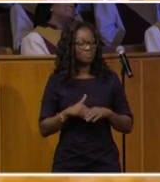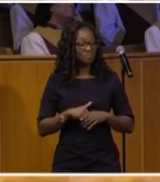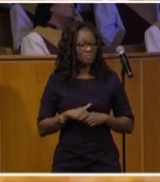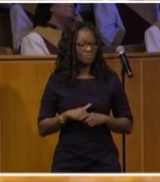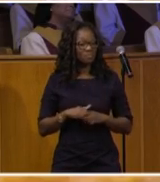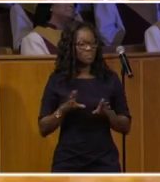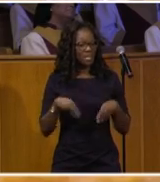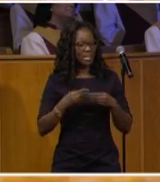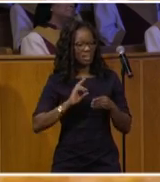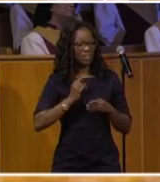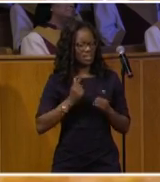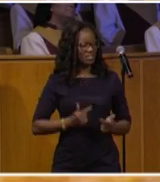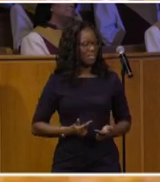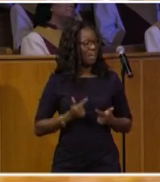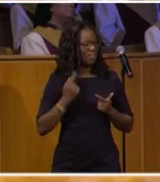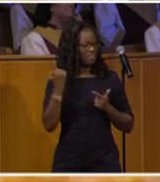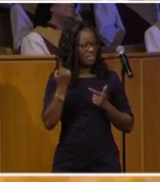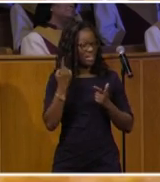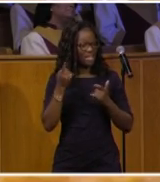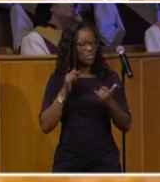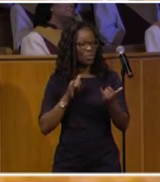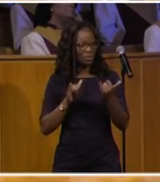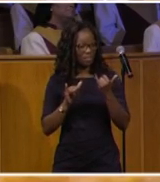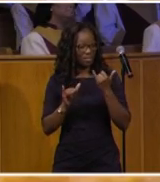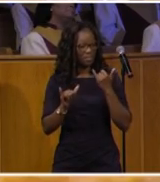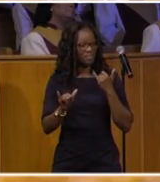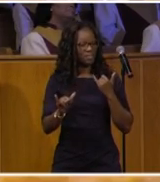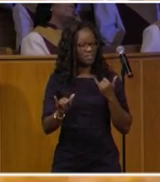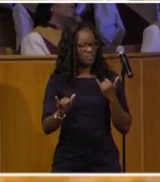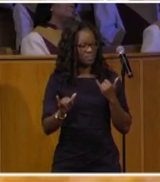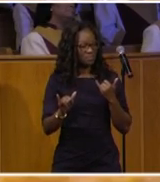to give us life eternal.